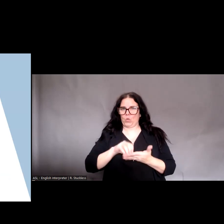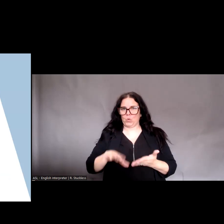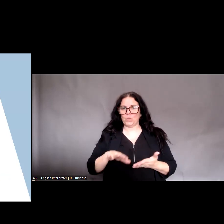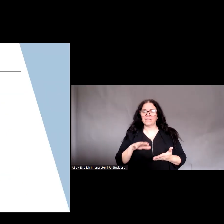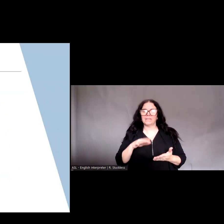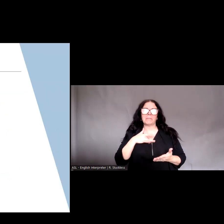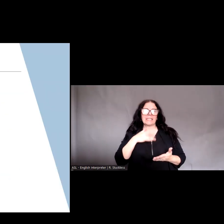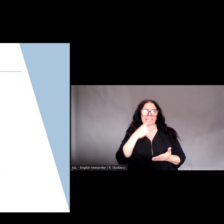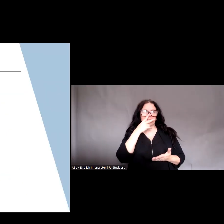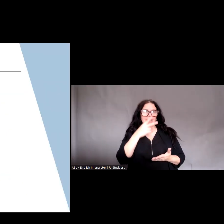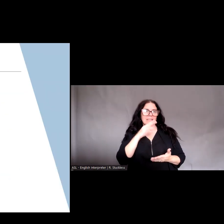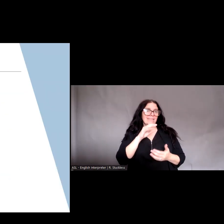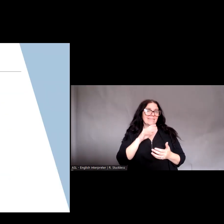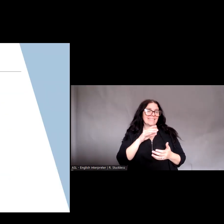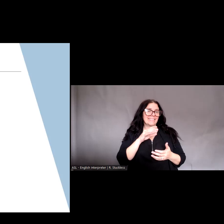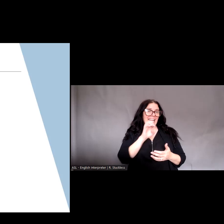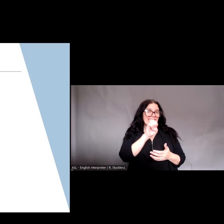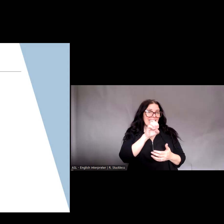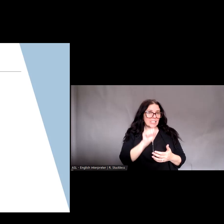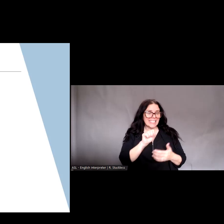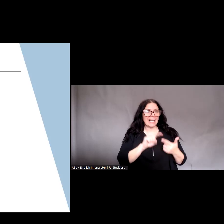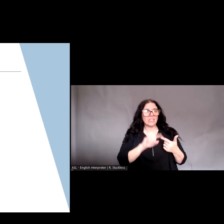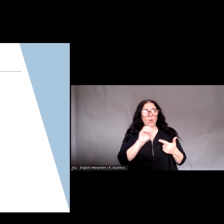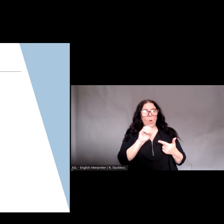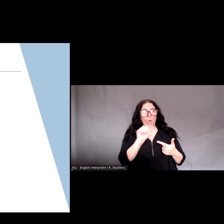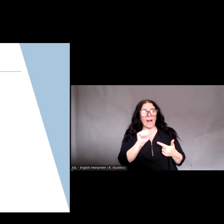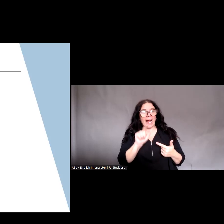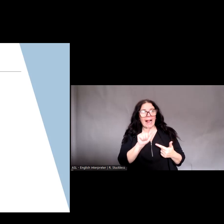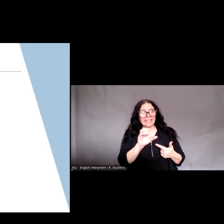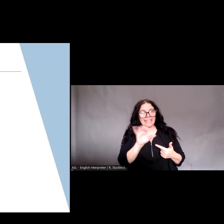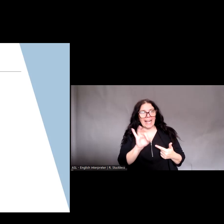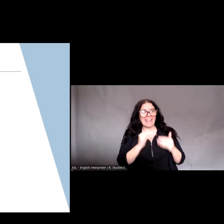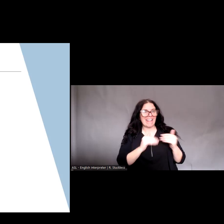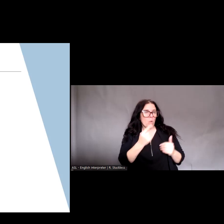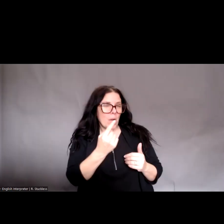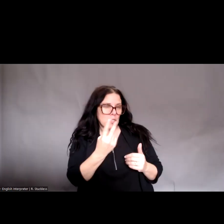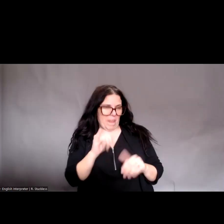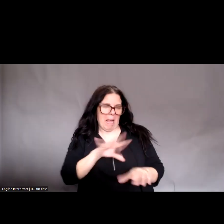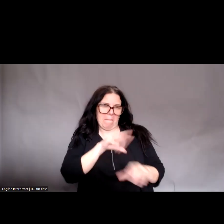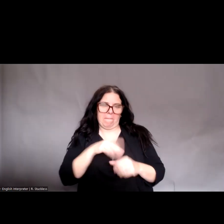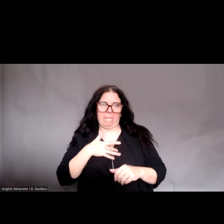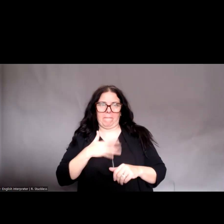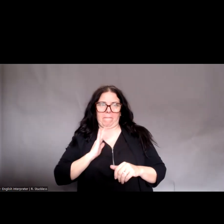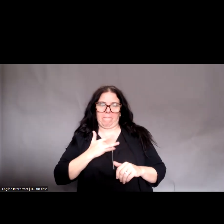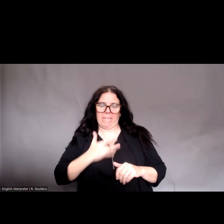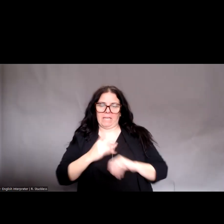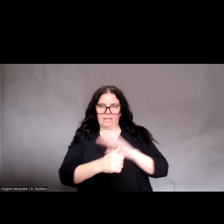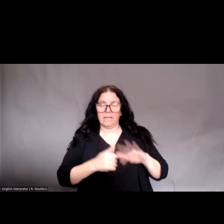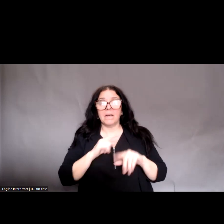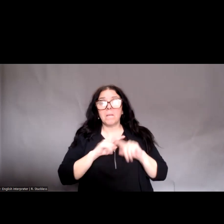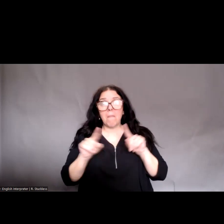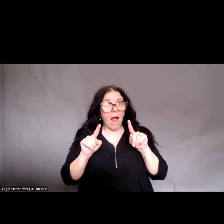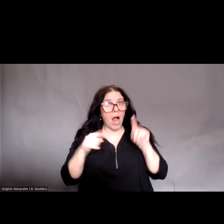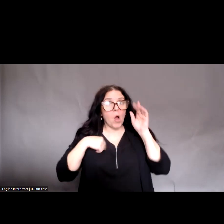or OALCF levels 1 and 2. We do, however, totally and